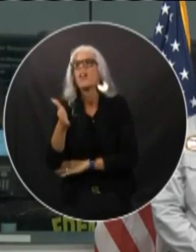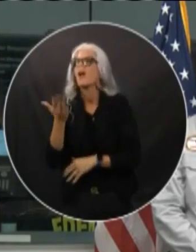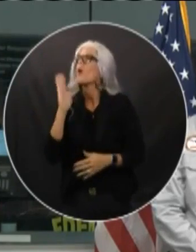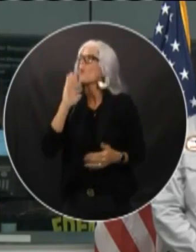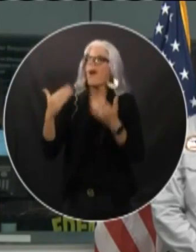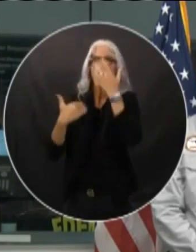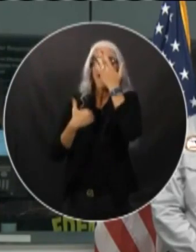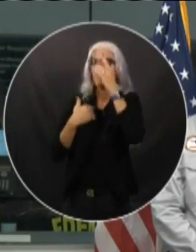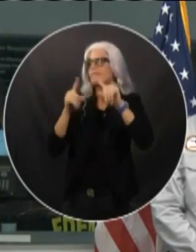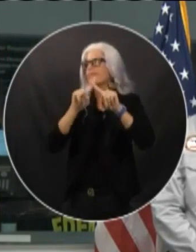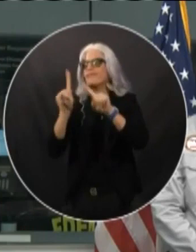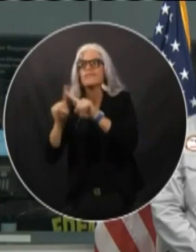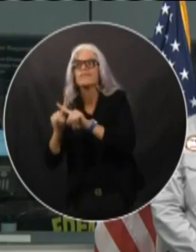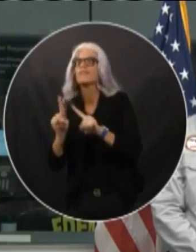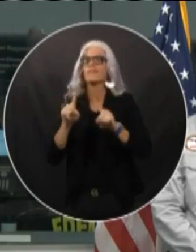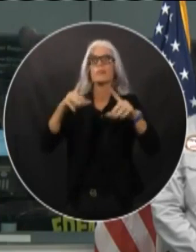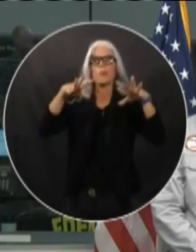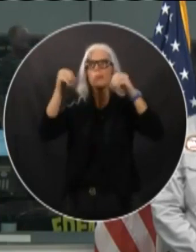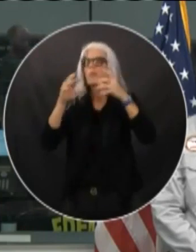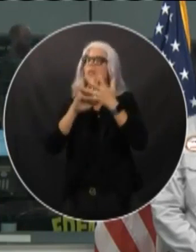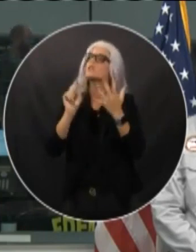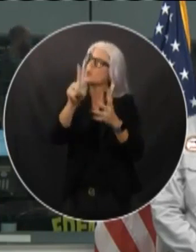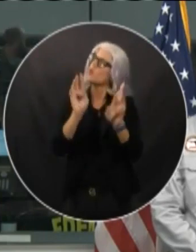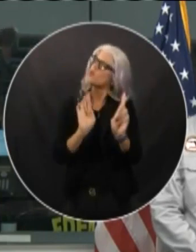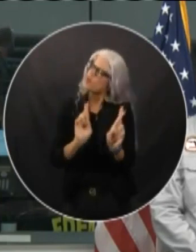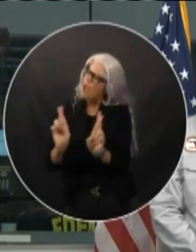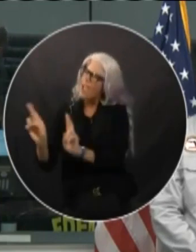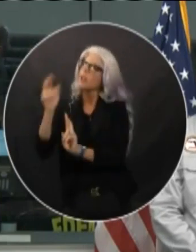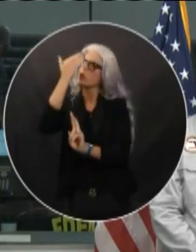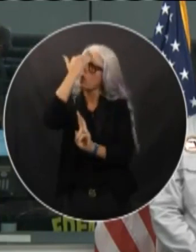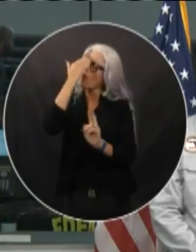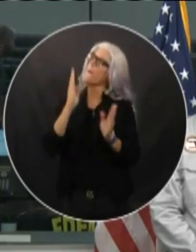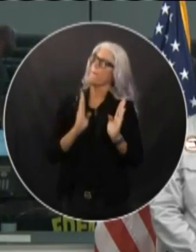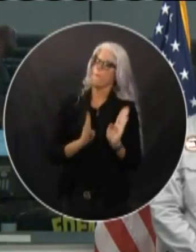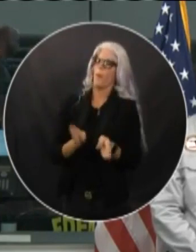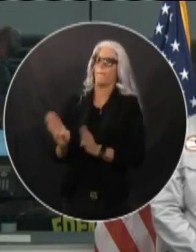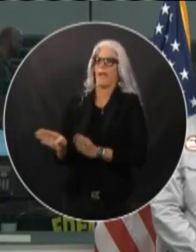that's just the name of the game. So just be prepared for that.